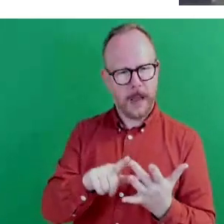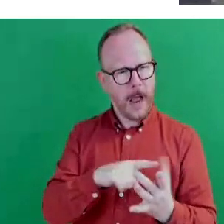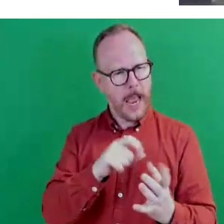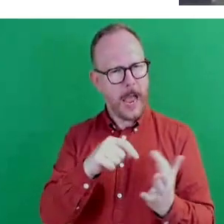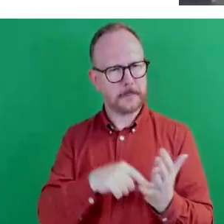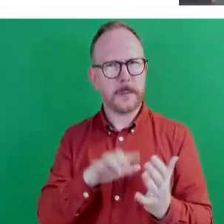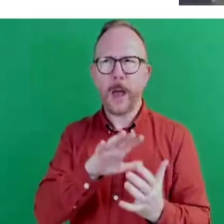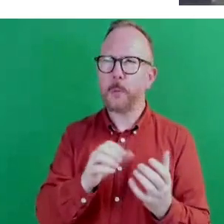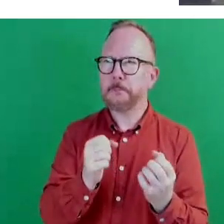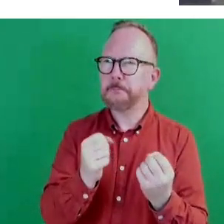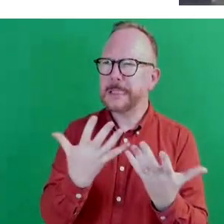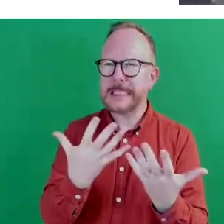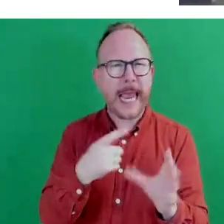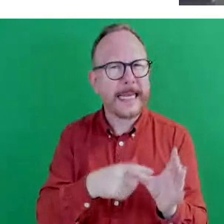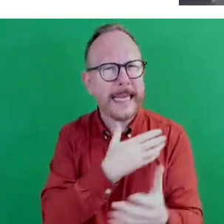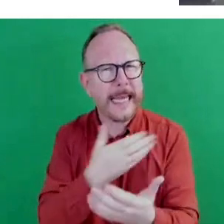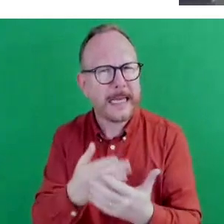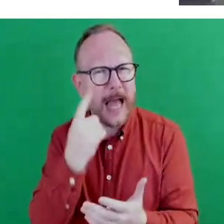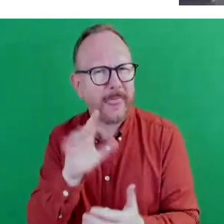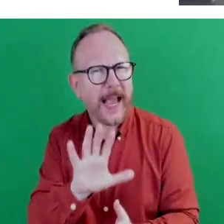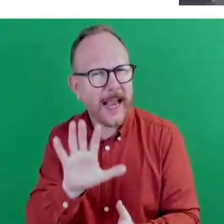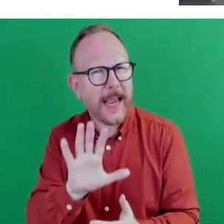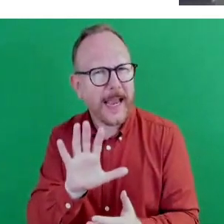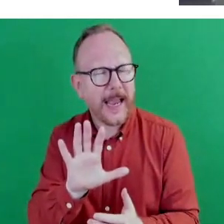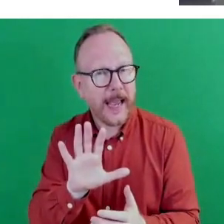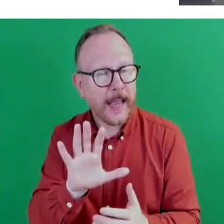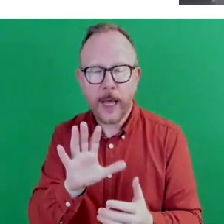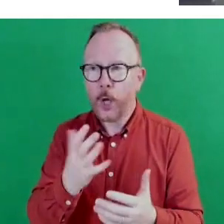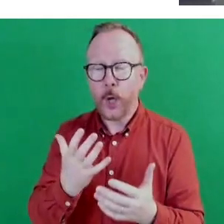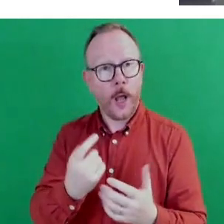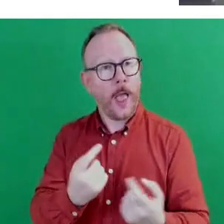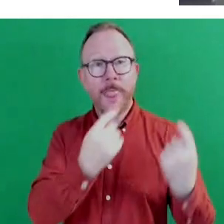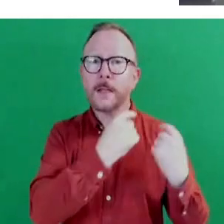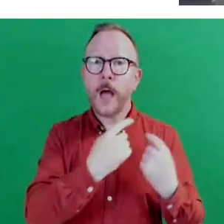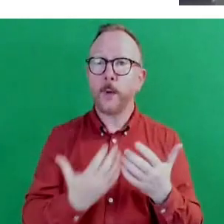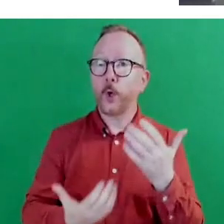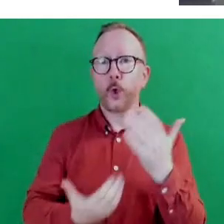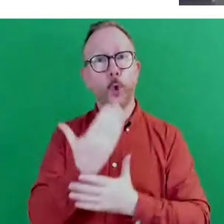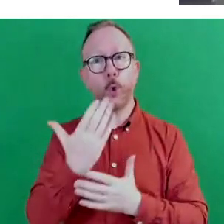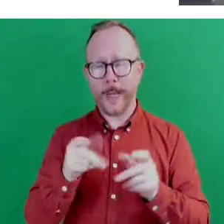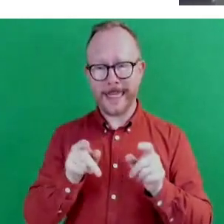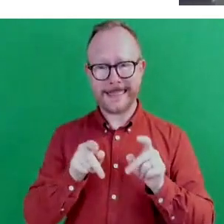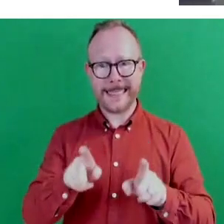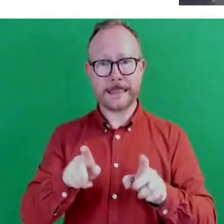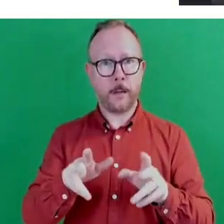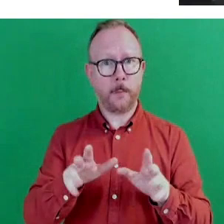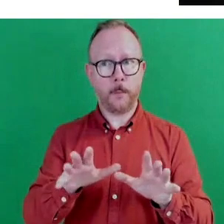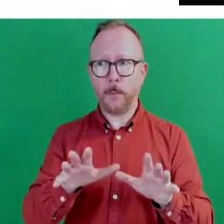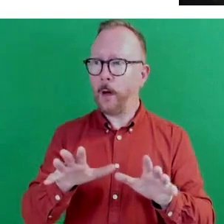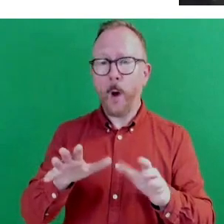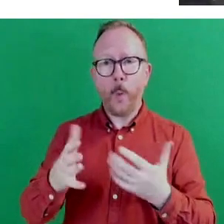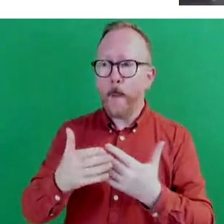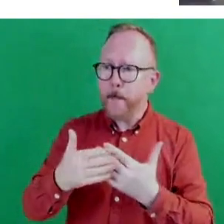It was a fairly new sort of system to help obviously improve people being able to access their psychological